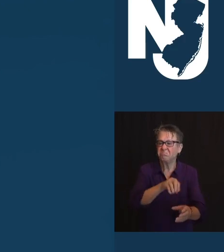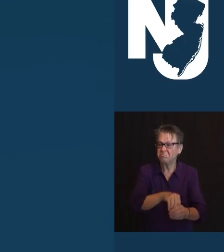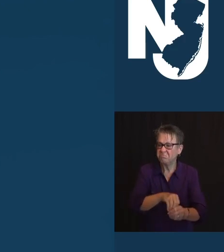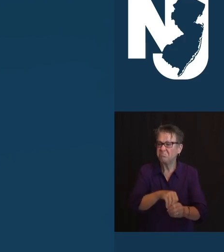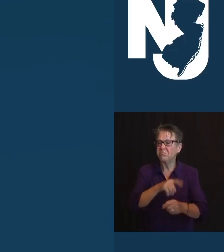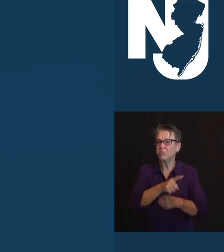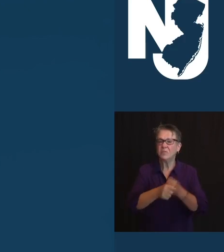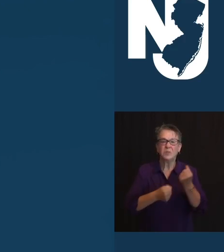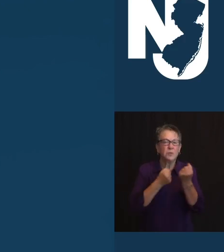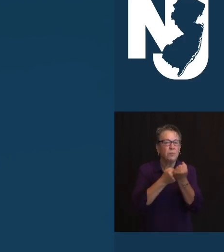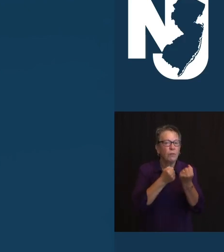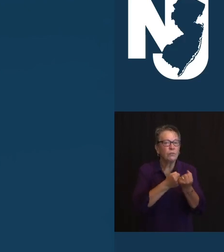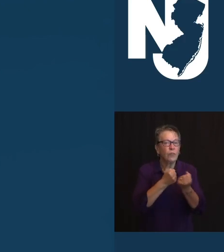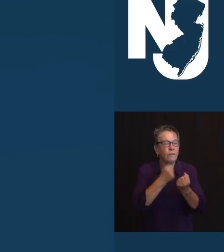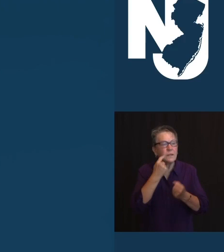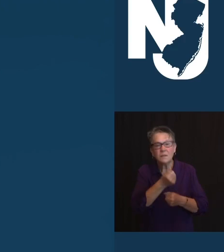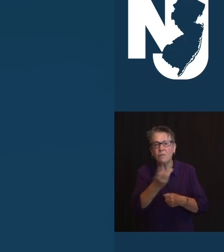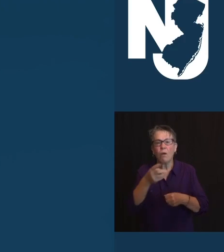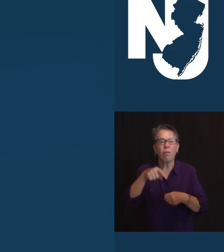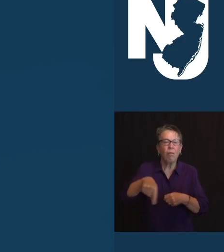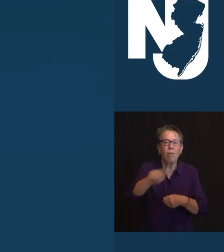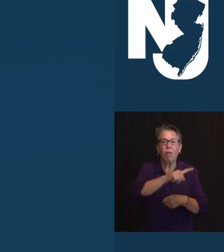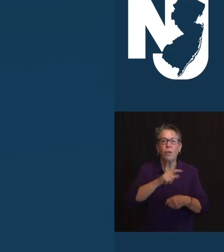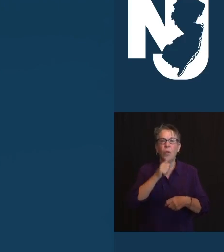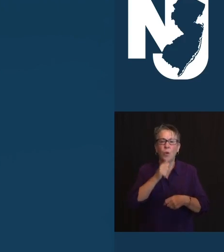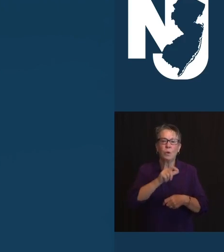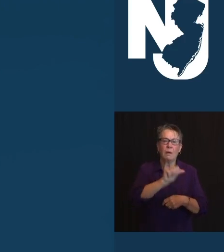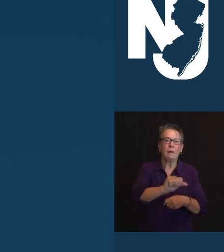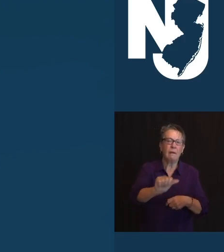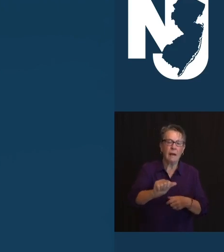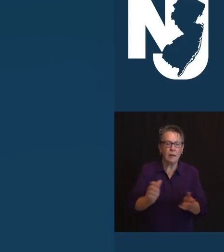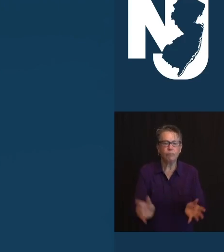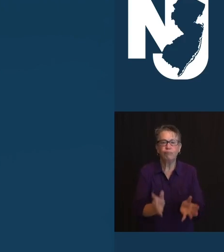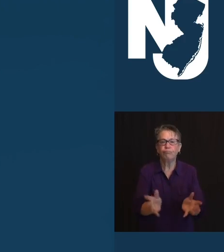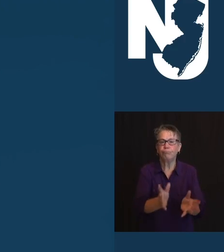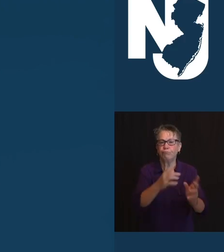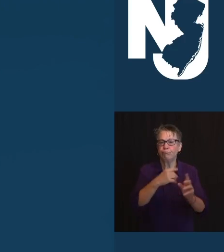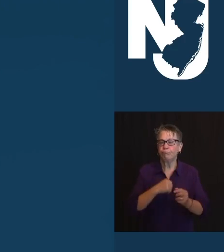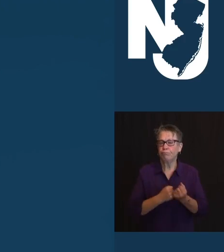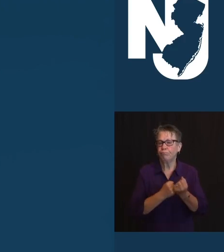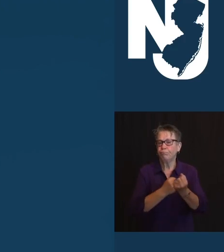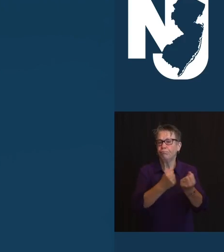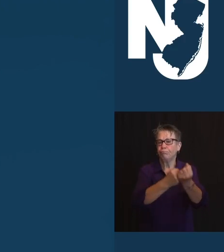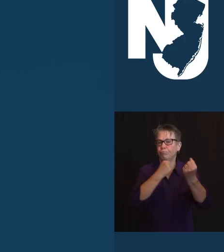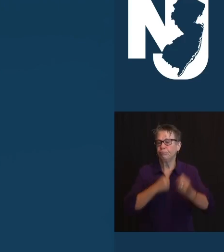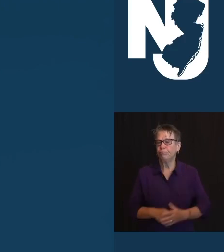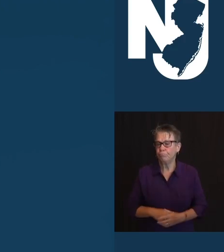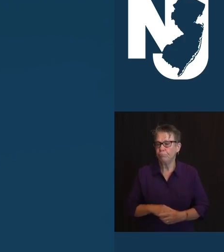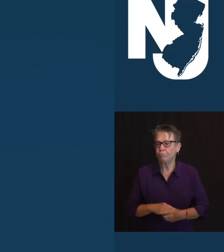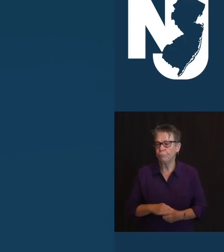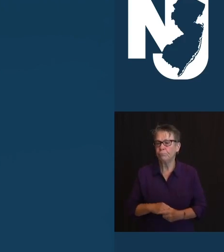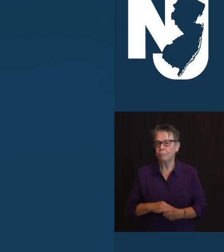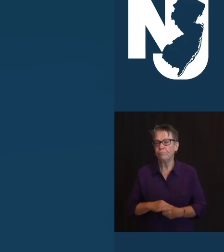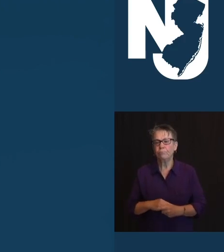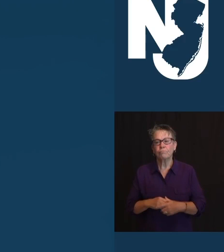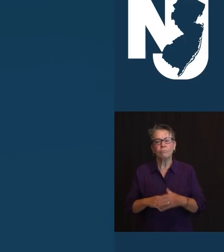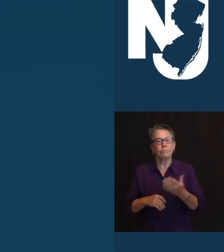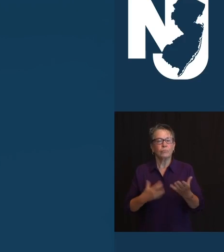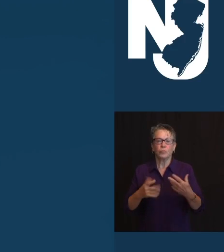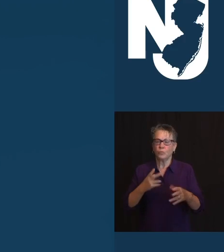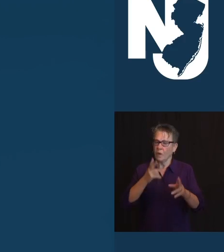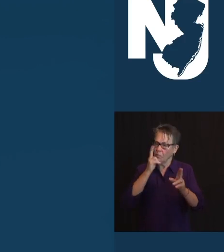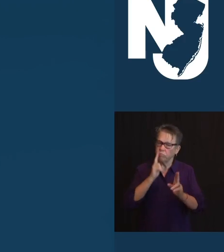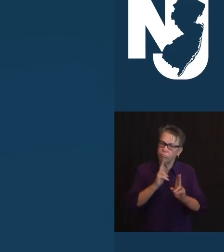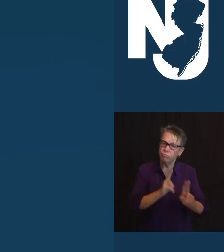in recognition of his service, but also rededicated its interfaith chapel in his honor. Don